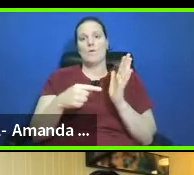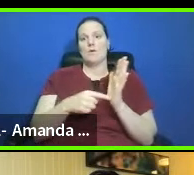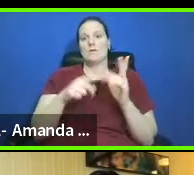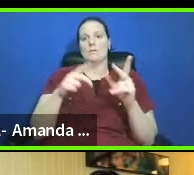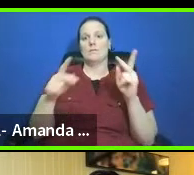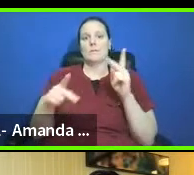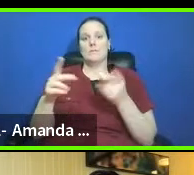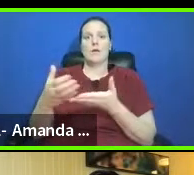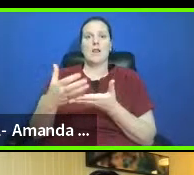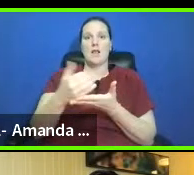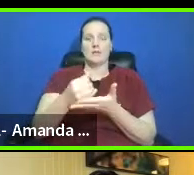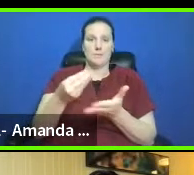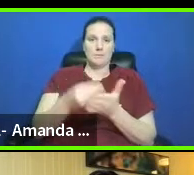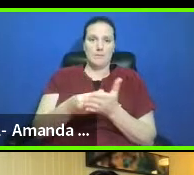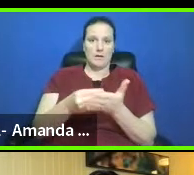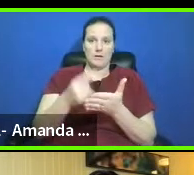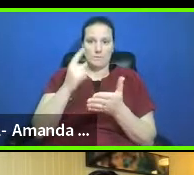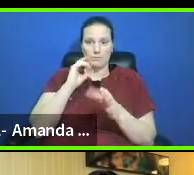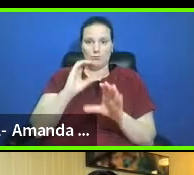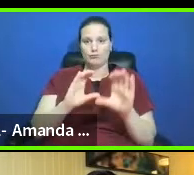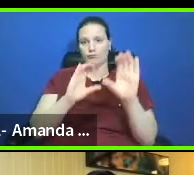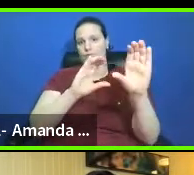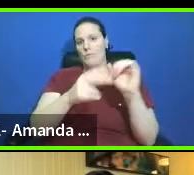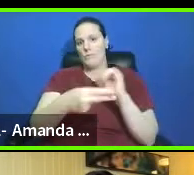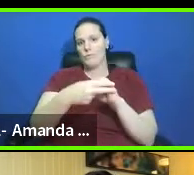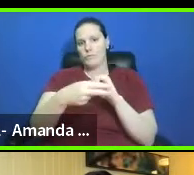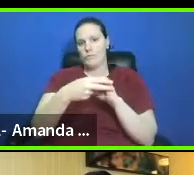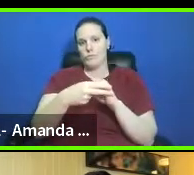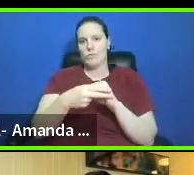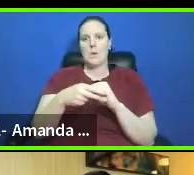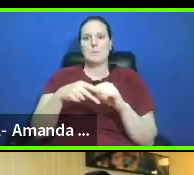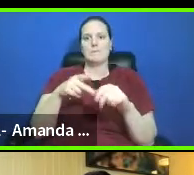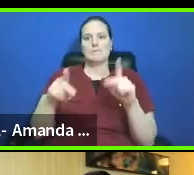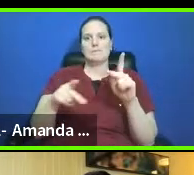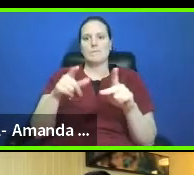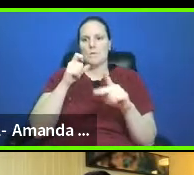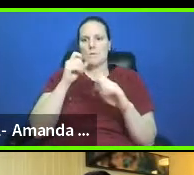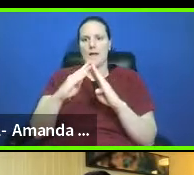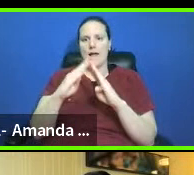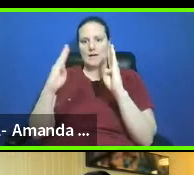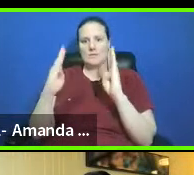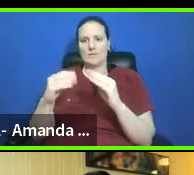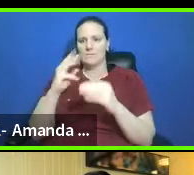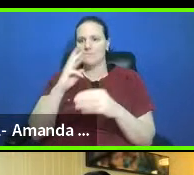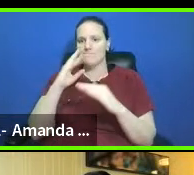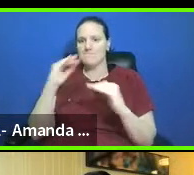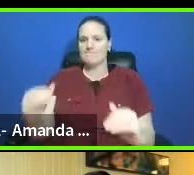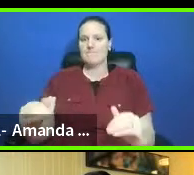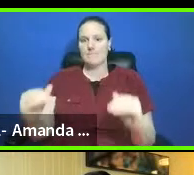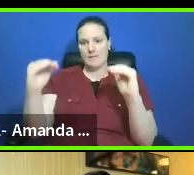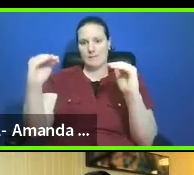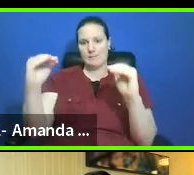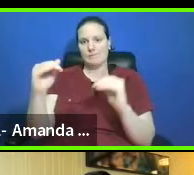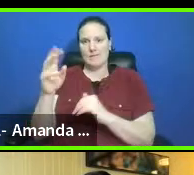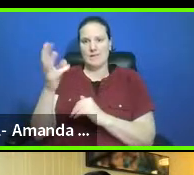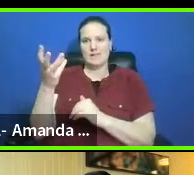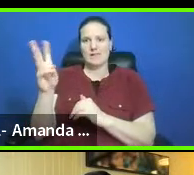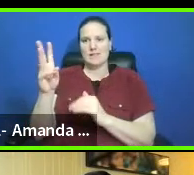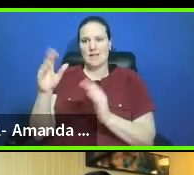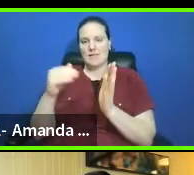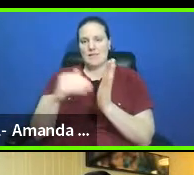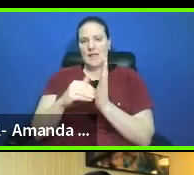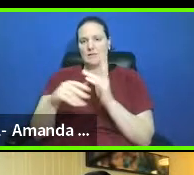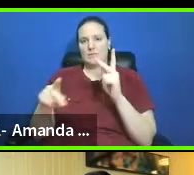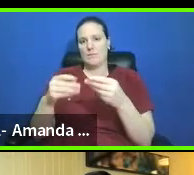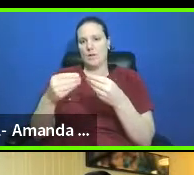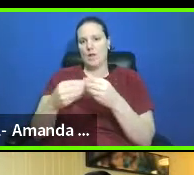people collecting money for funds to save people whose housing were flooded. It's about 16,000 people